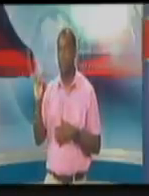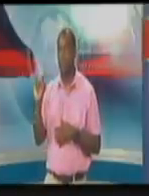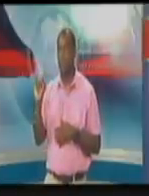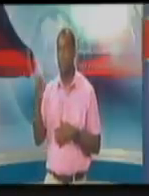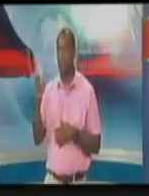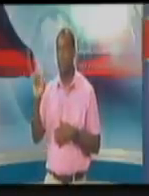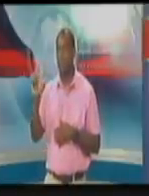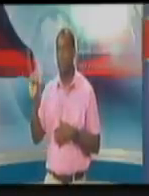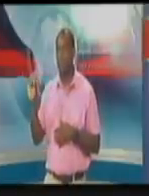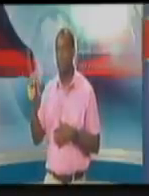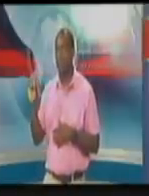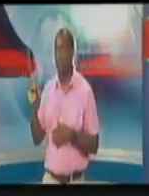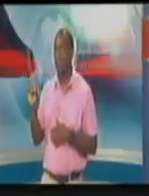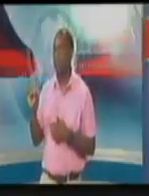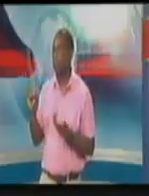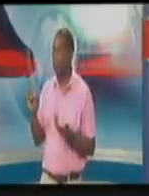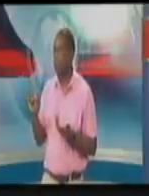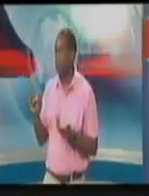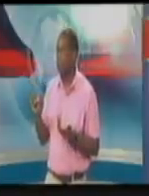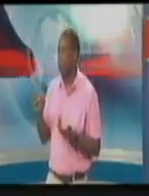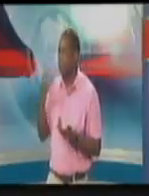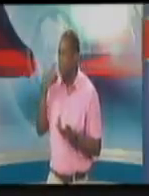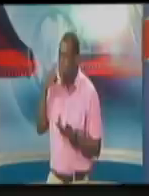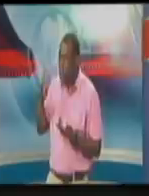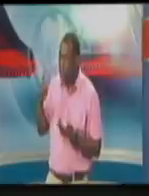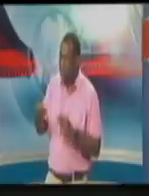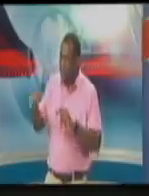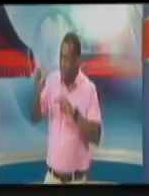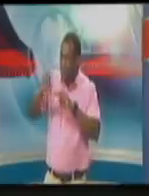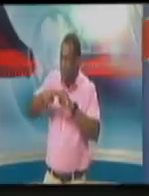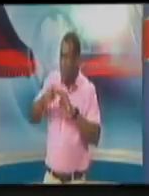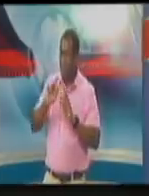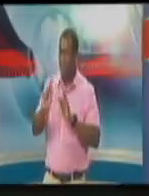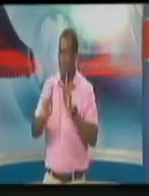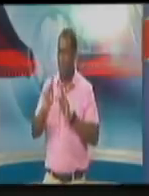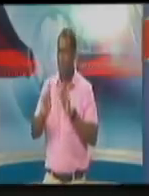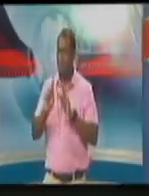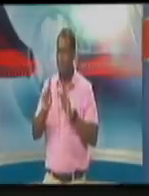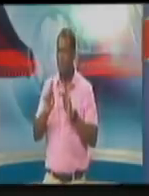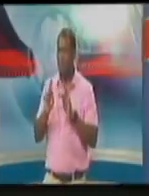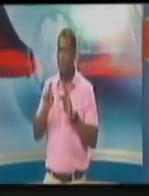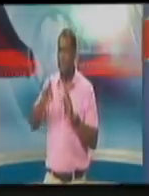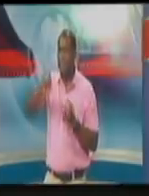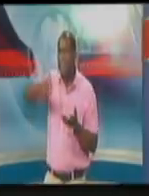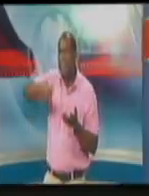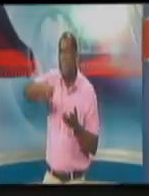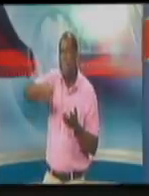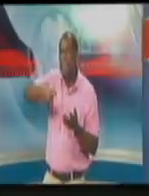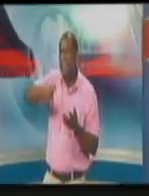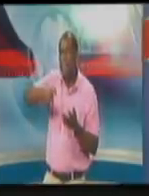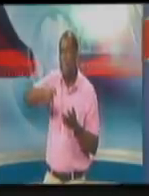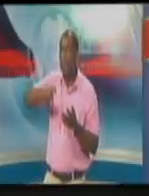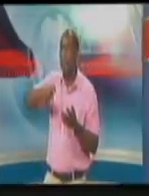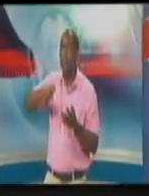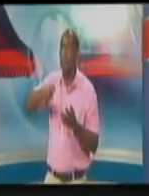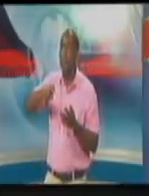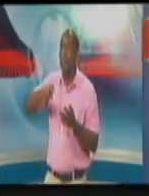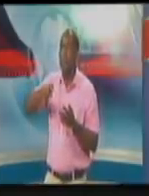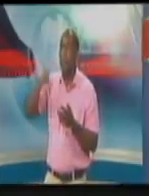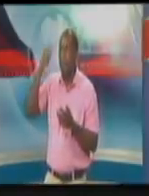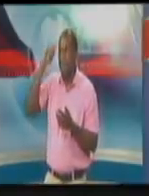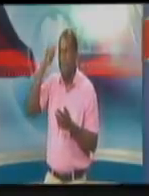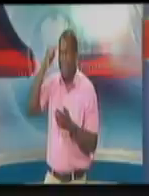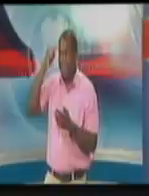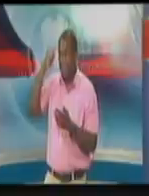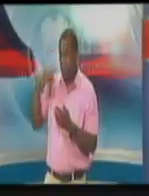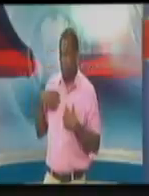help due to depression or mental illness due to issues surrounding COVID-19? And if so, what percentage or number you